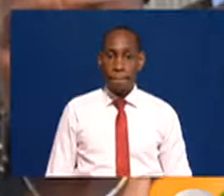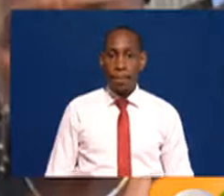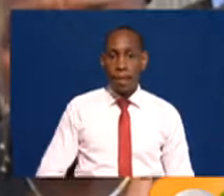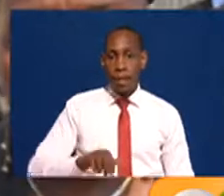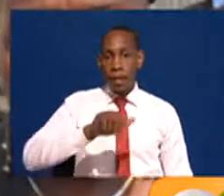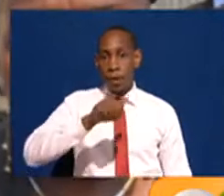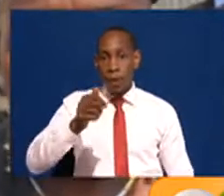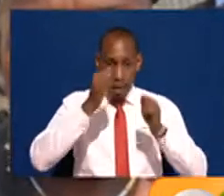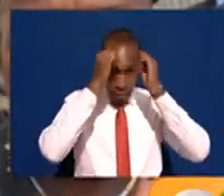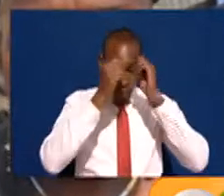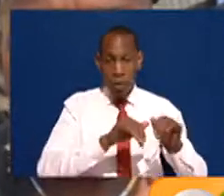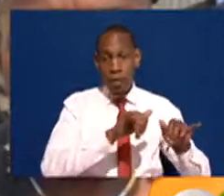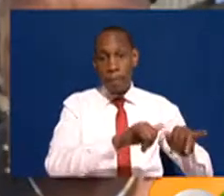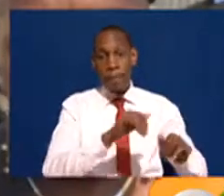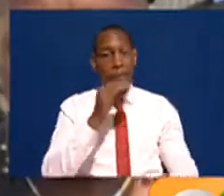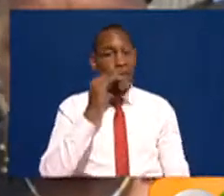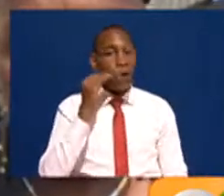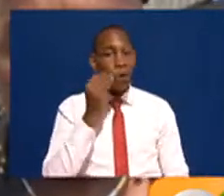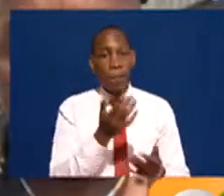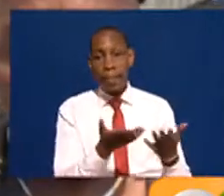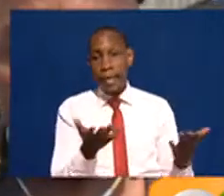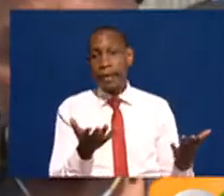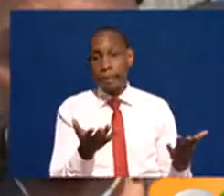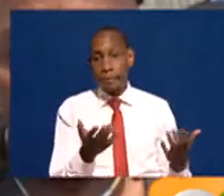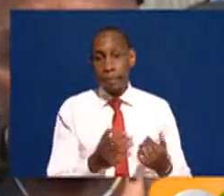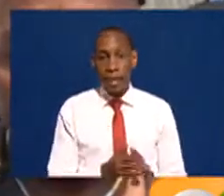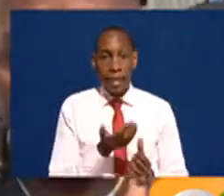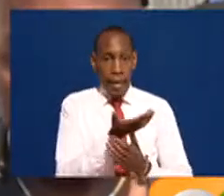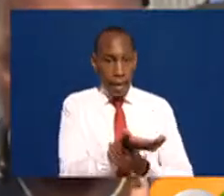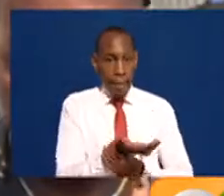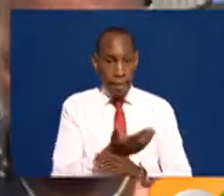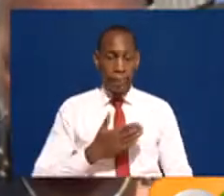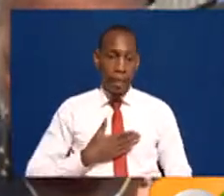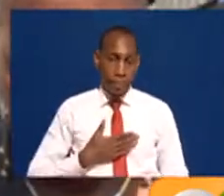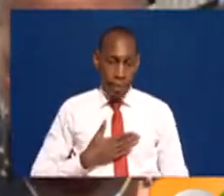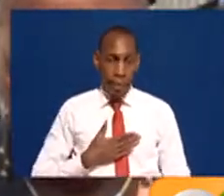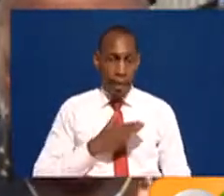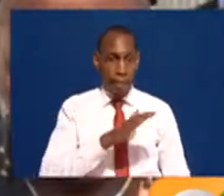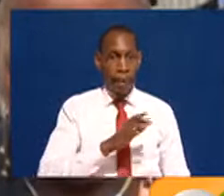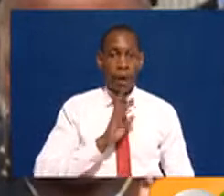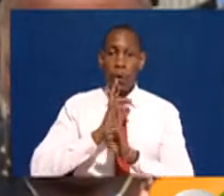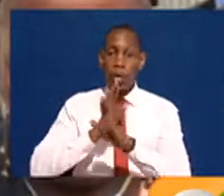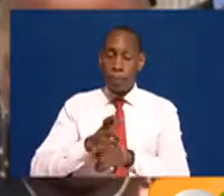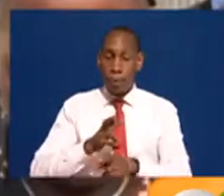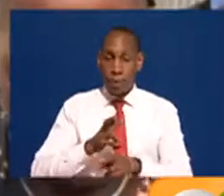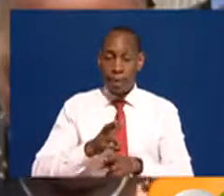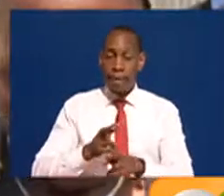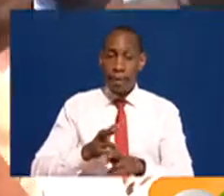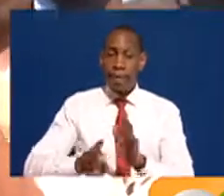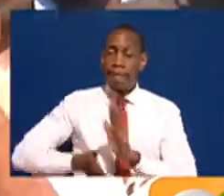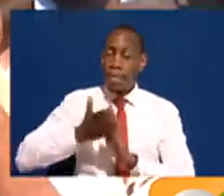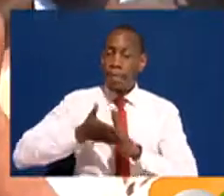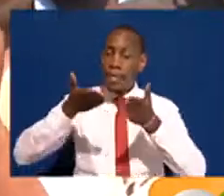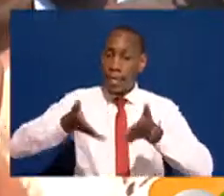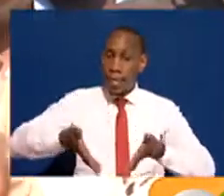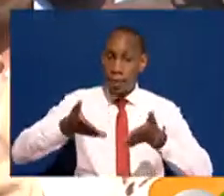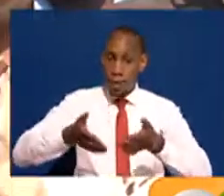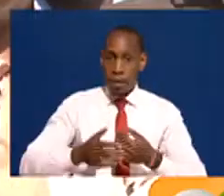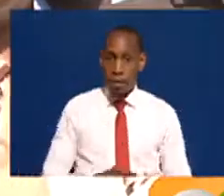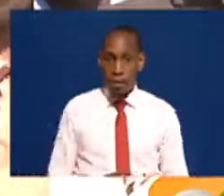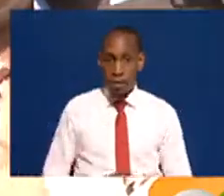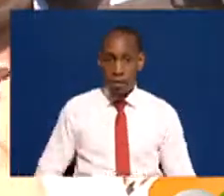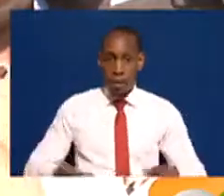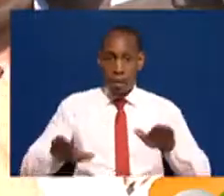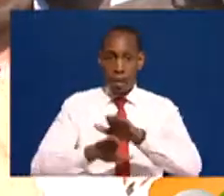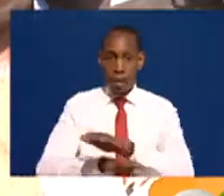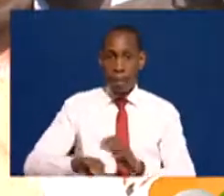those children who are still at home, my appeal, you report as fast as possible. The deputy